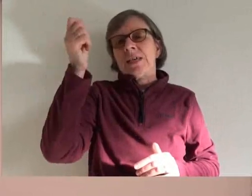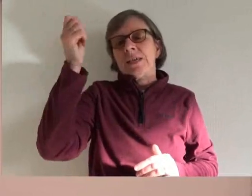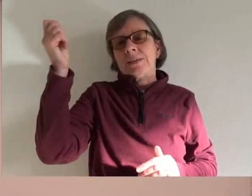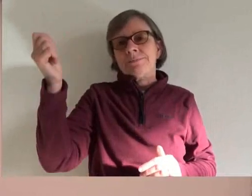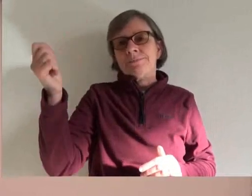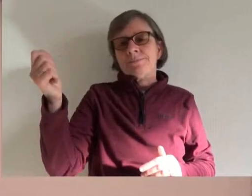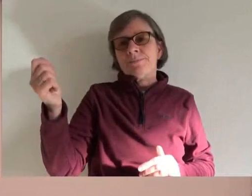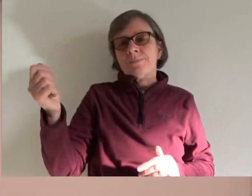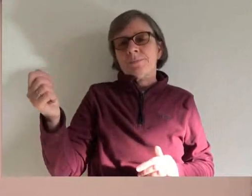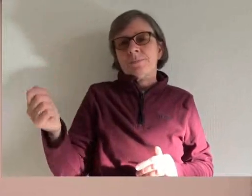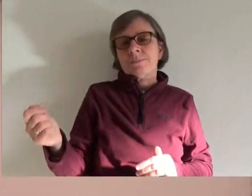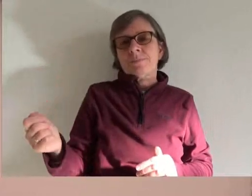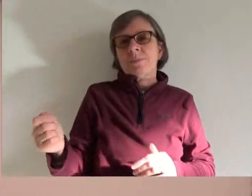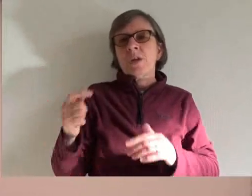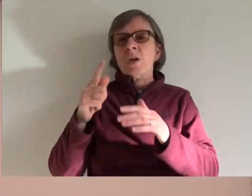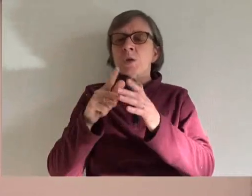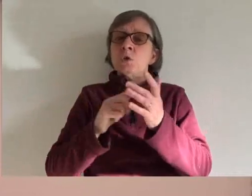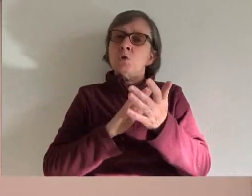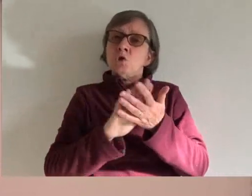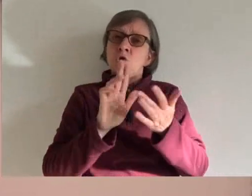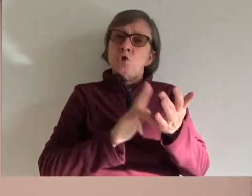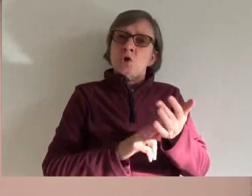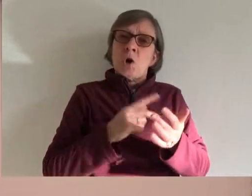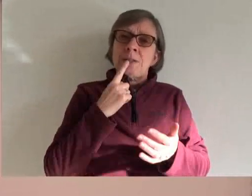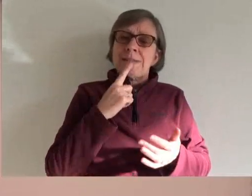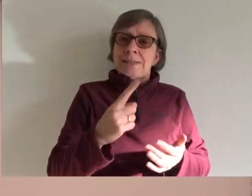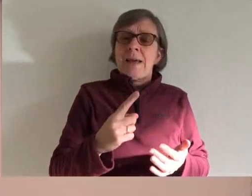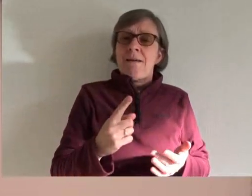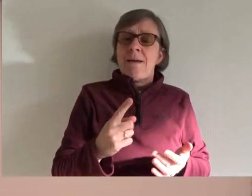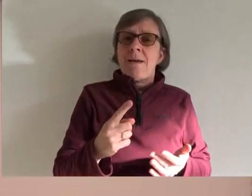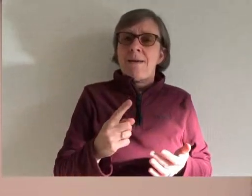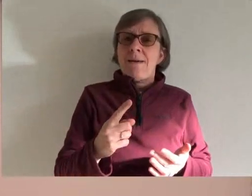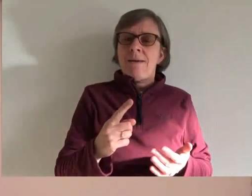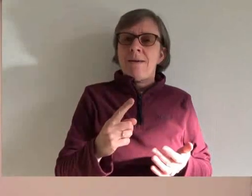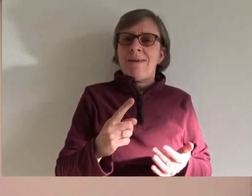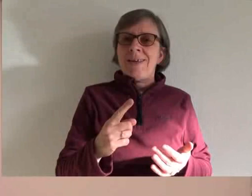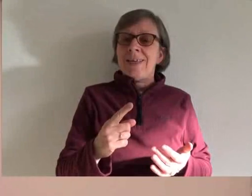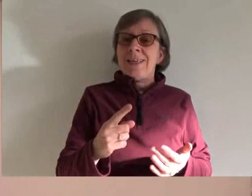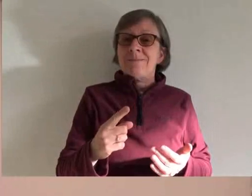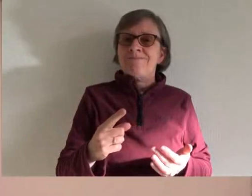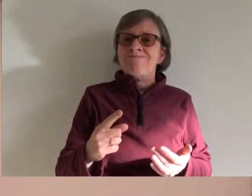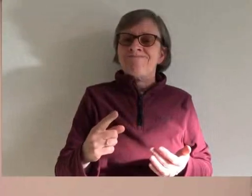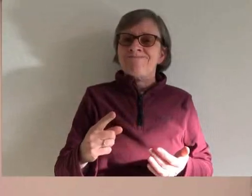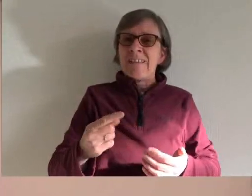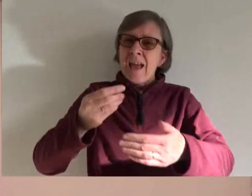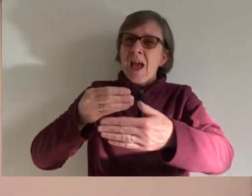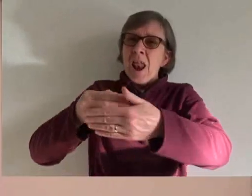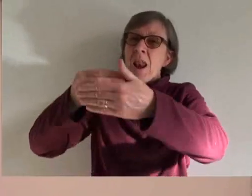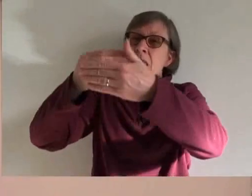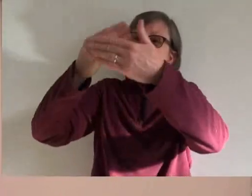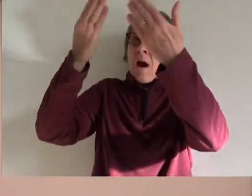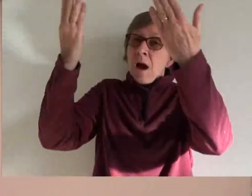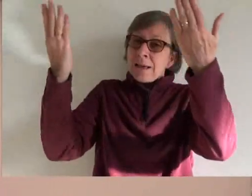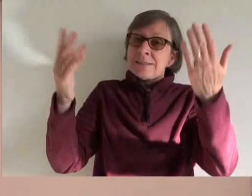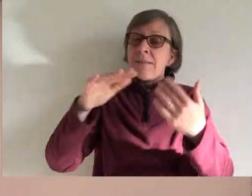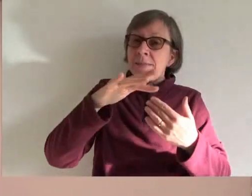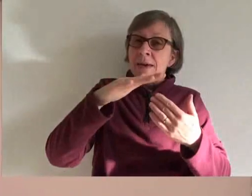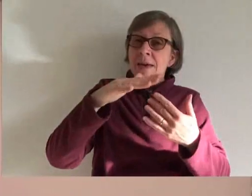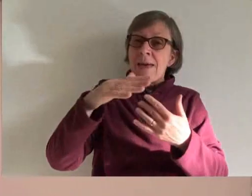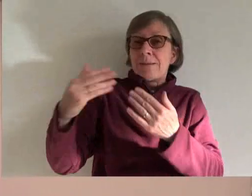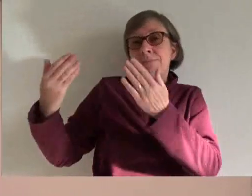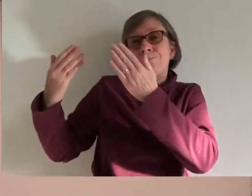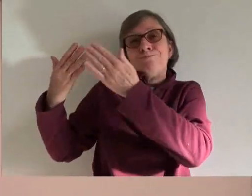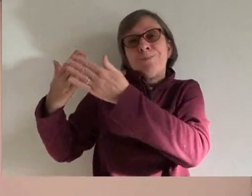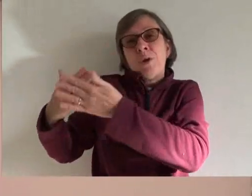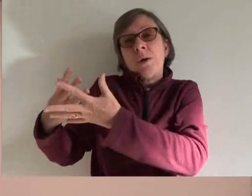John reminds us in this part of the letter that the tide is changing, that the light is coming, the light is here, the darkness is